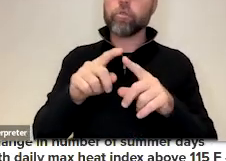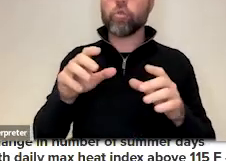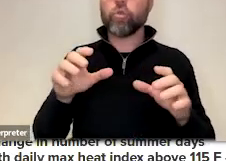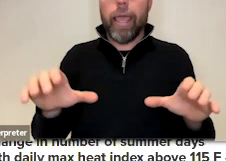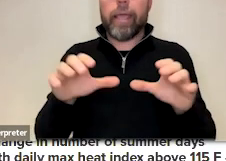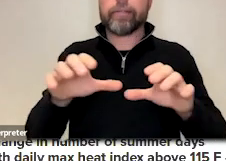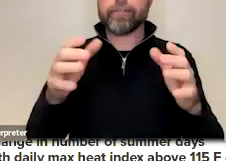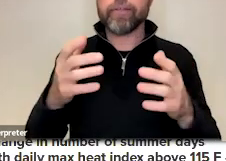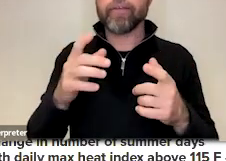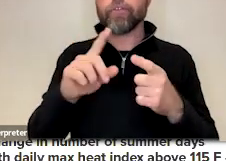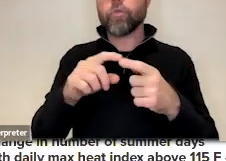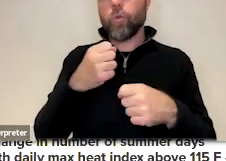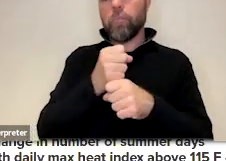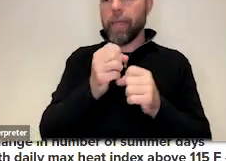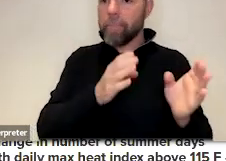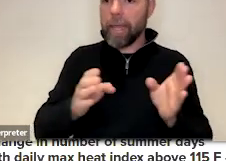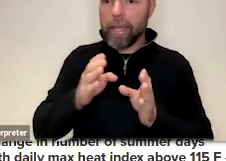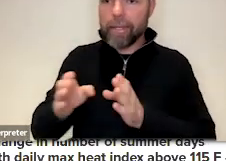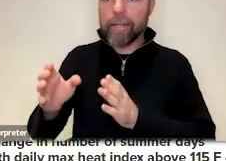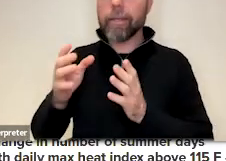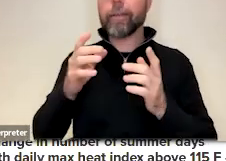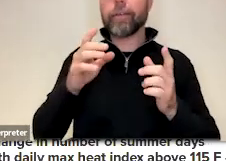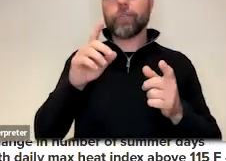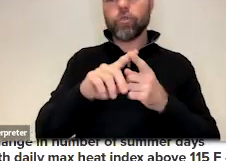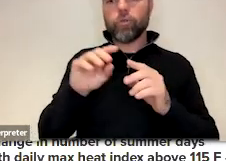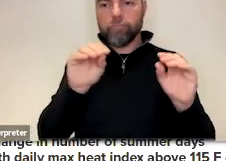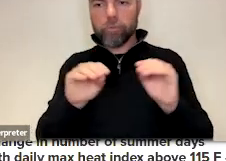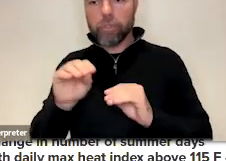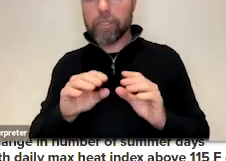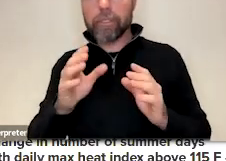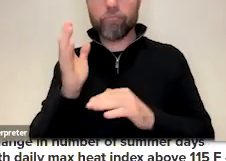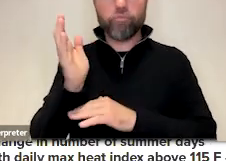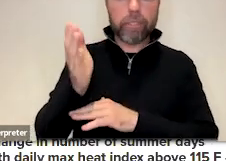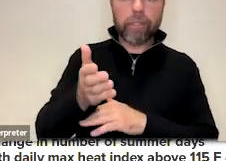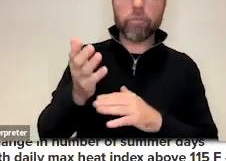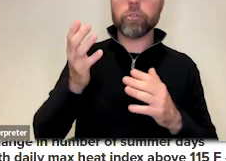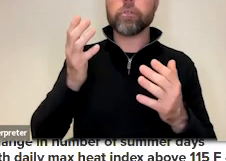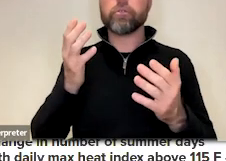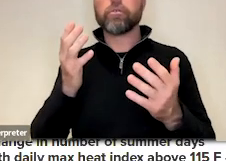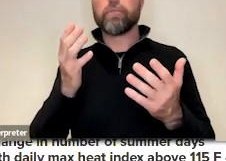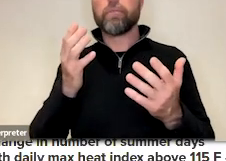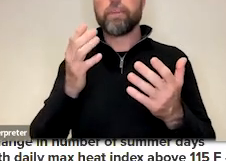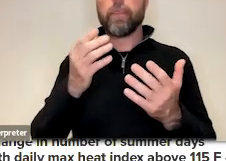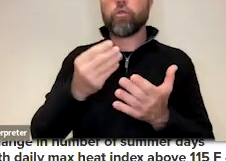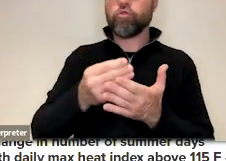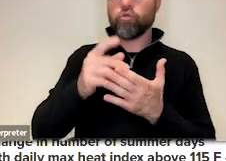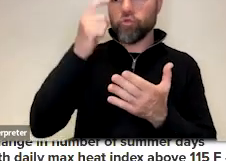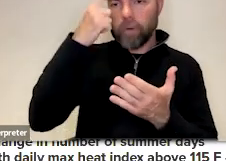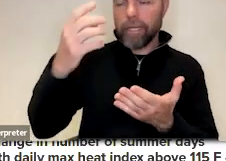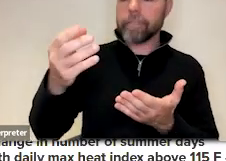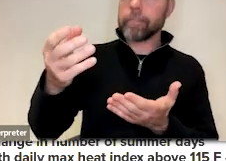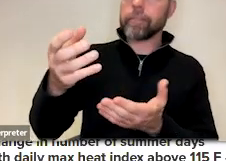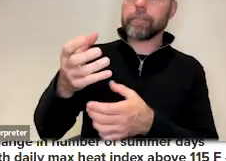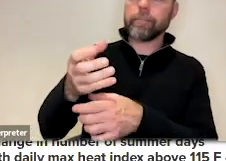with, to do your planning with, to put together your presentations, your grants, whatever it